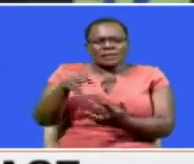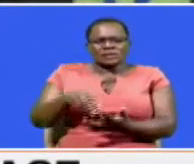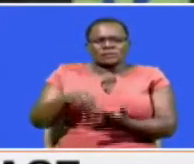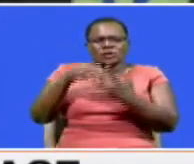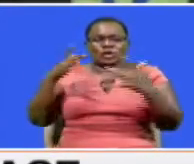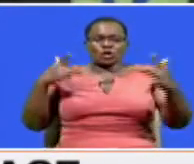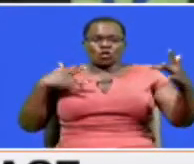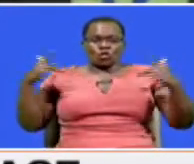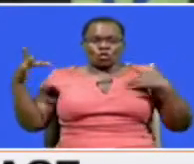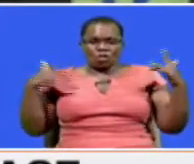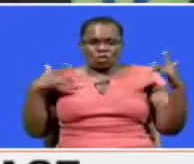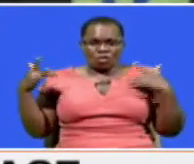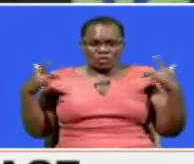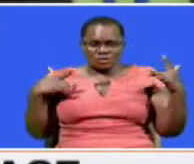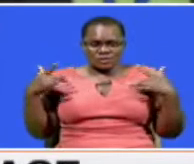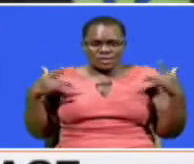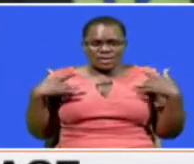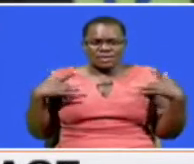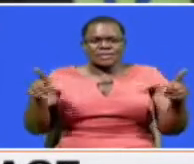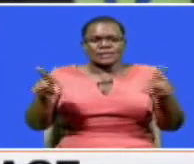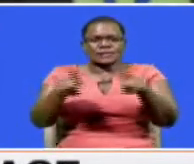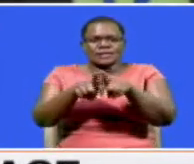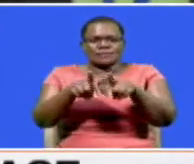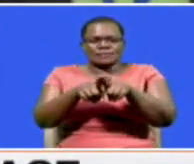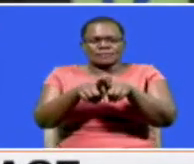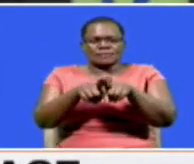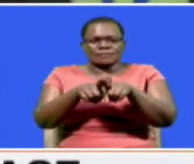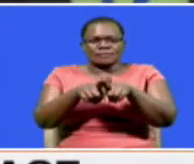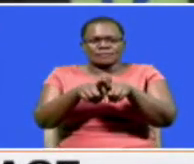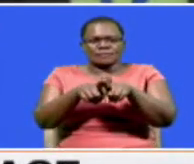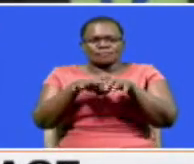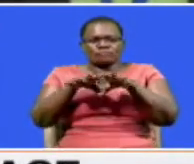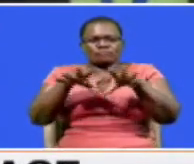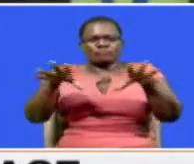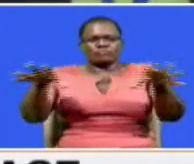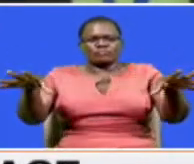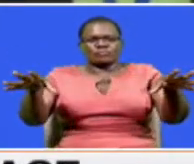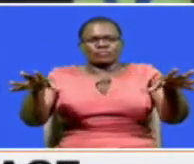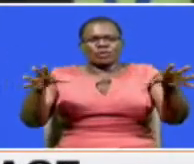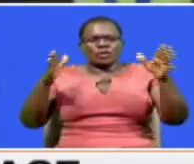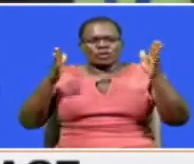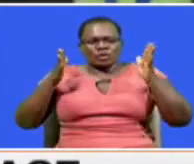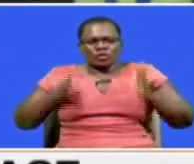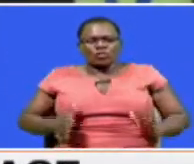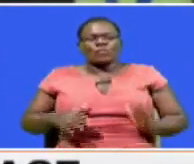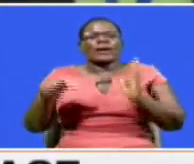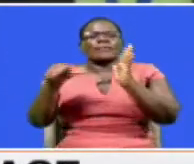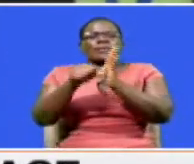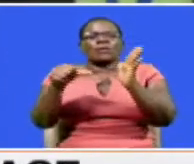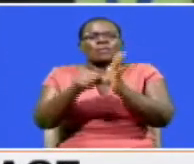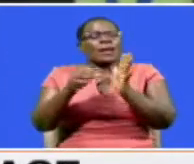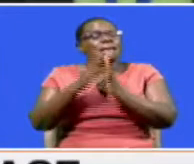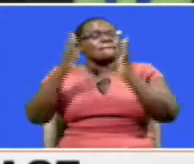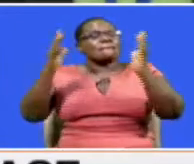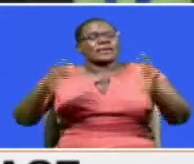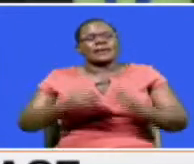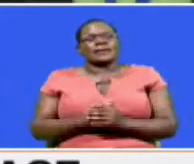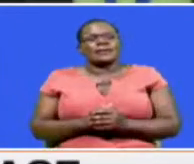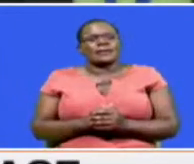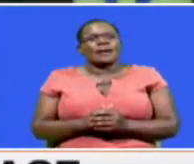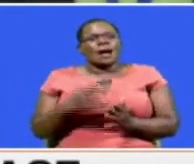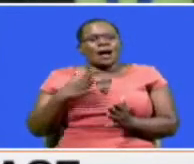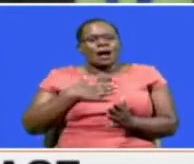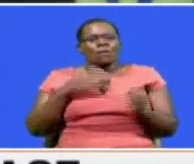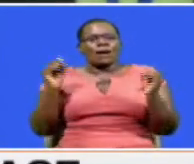particularly concerning, as they steadily spiral into a humanitarian catastrophe.